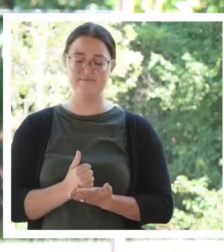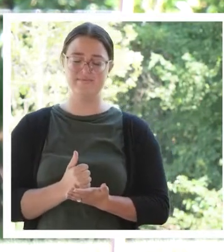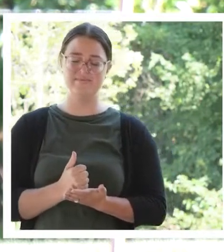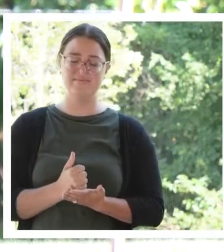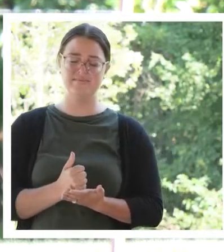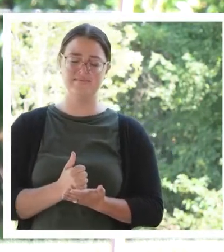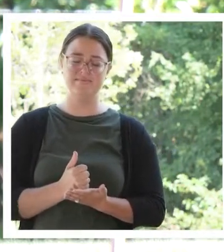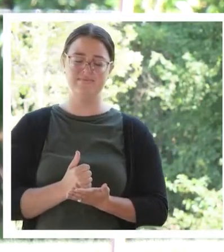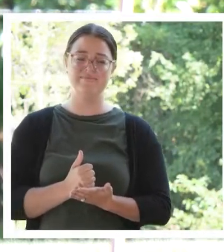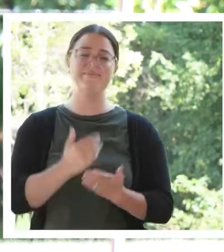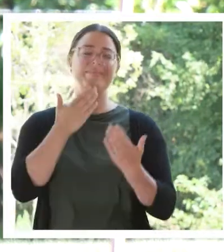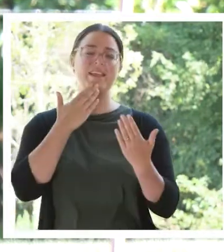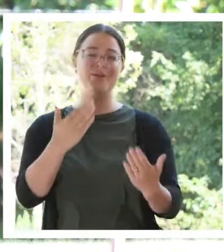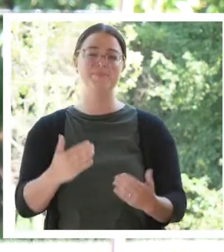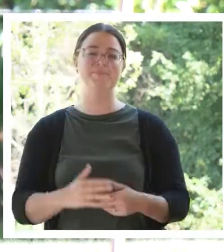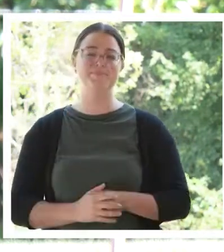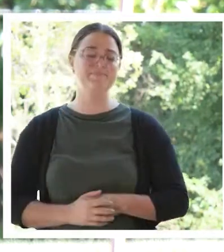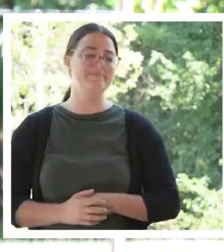Amen. Thank you.